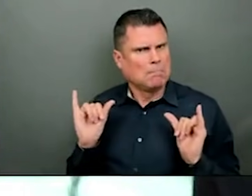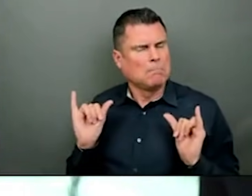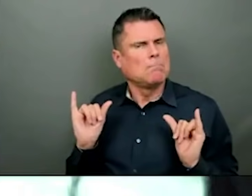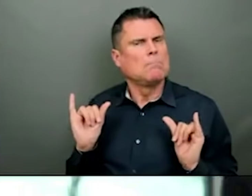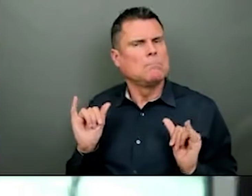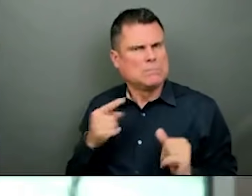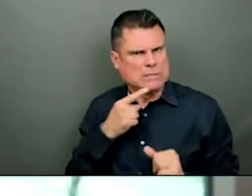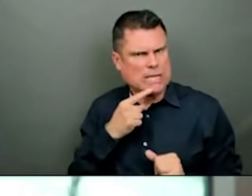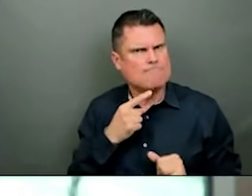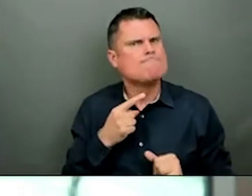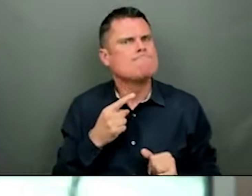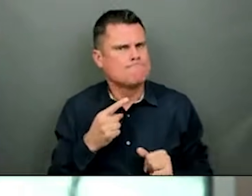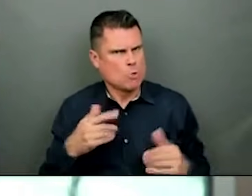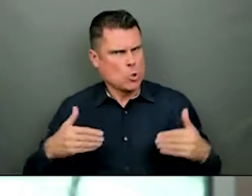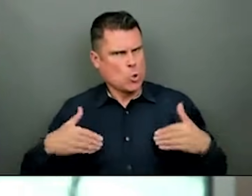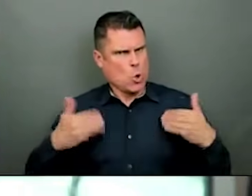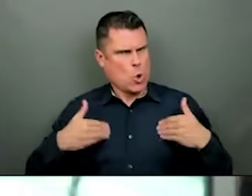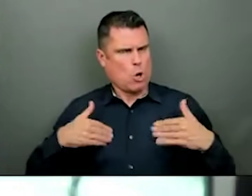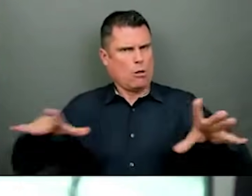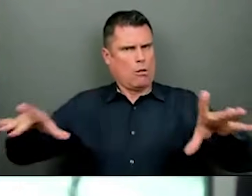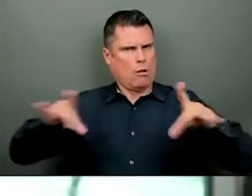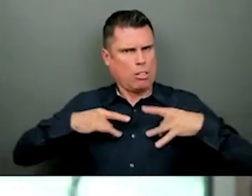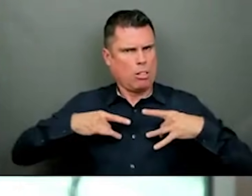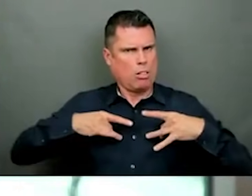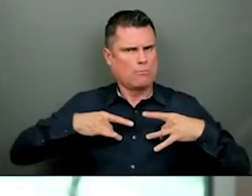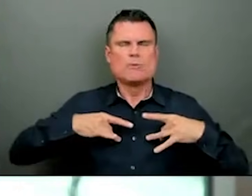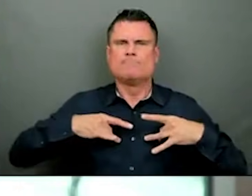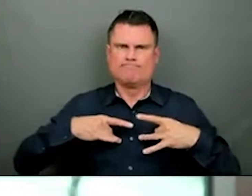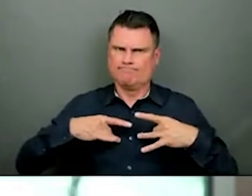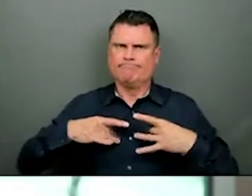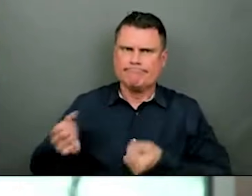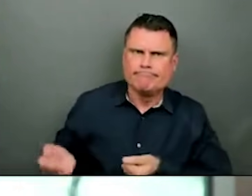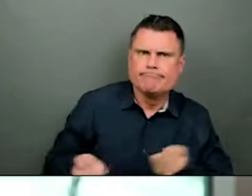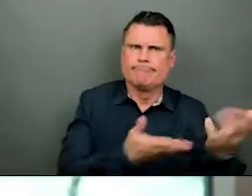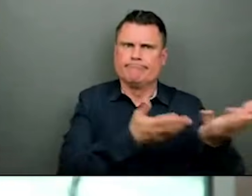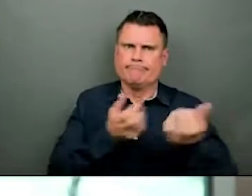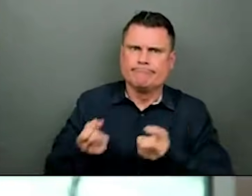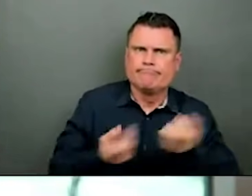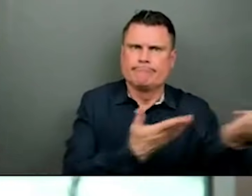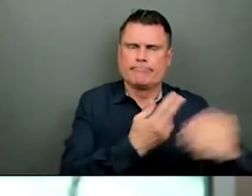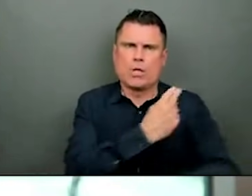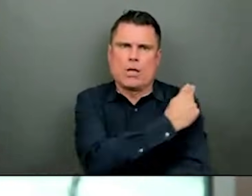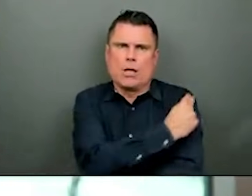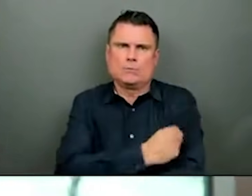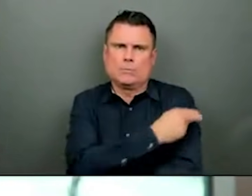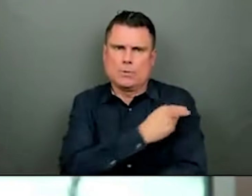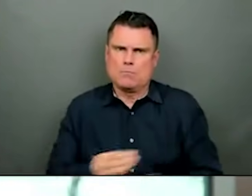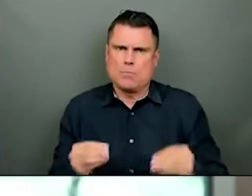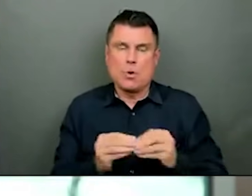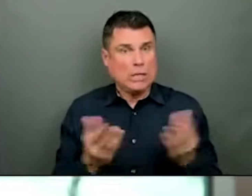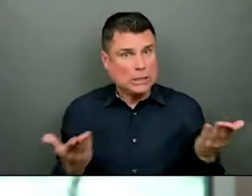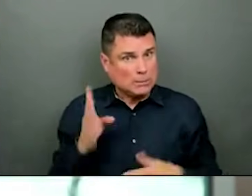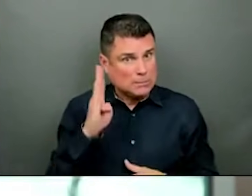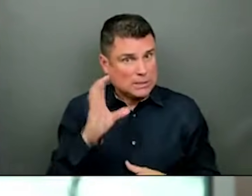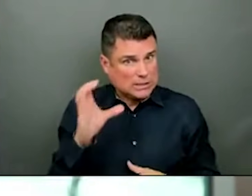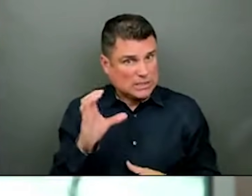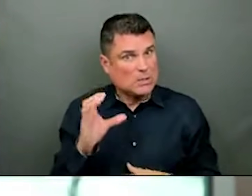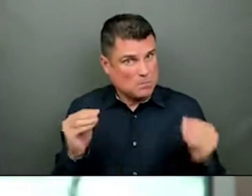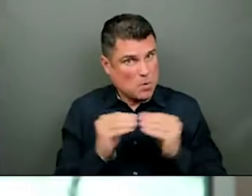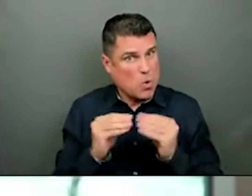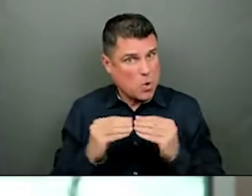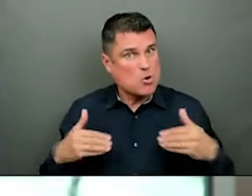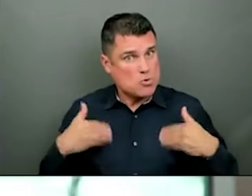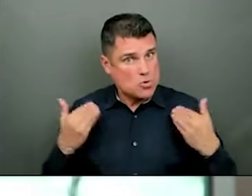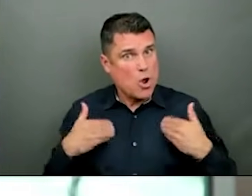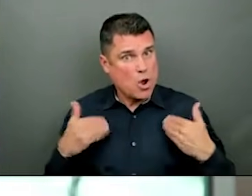the correlation between variants and young people needing critical care in BC? Are there any new commonalities emerging here about which